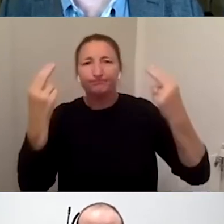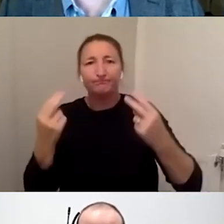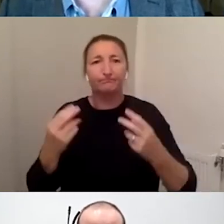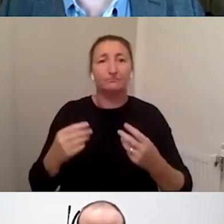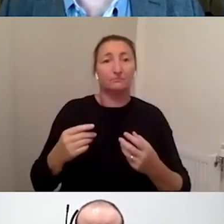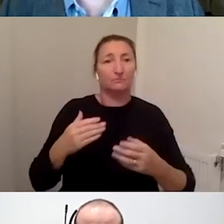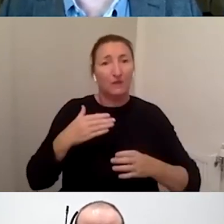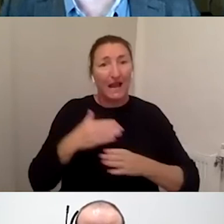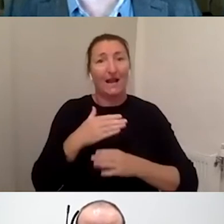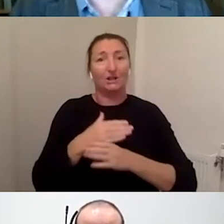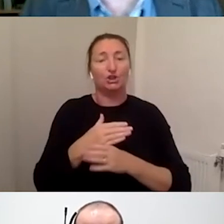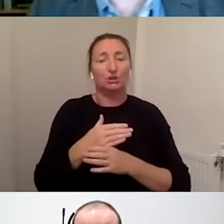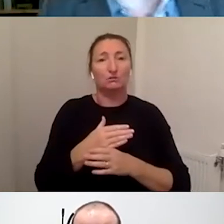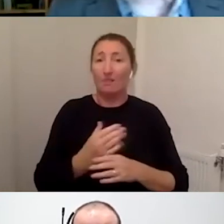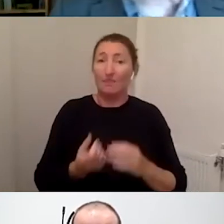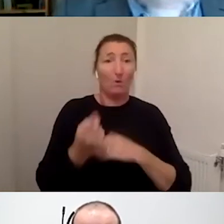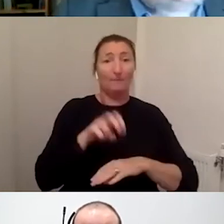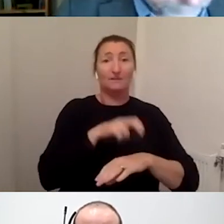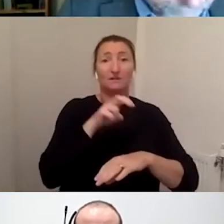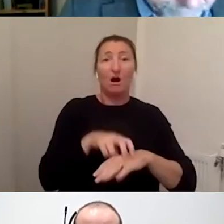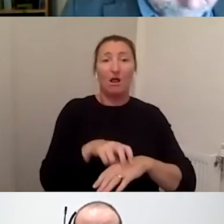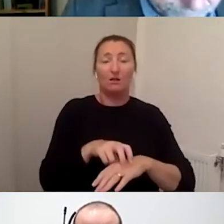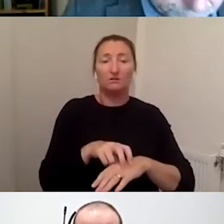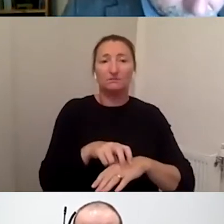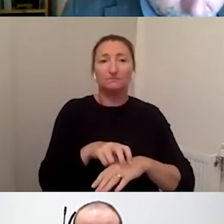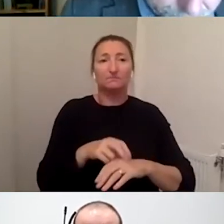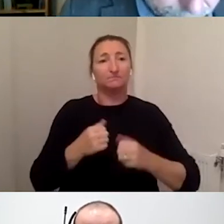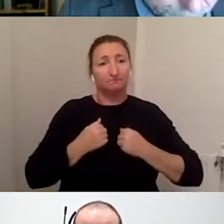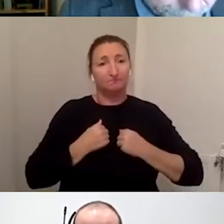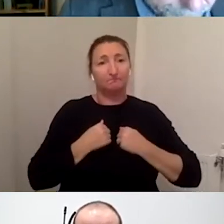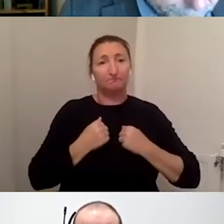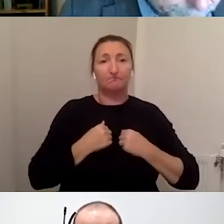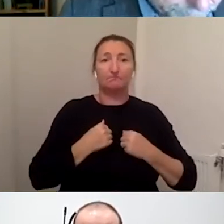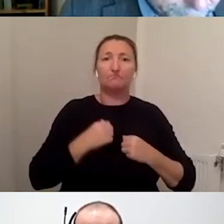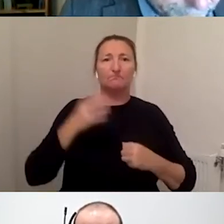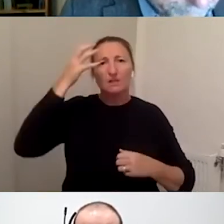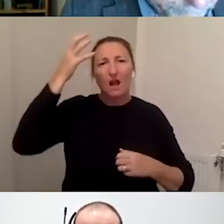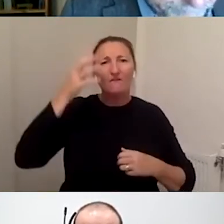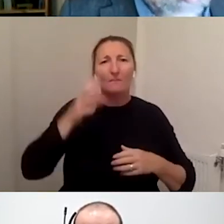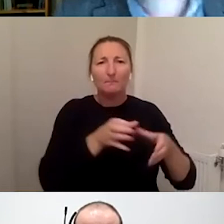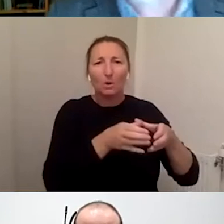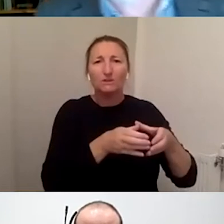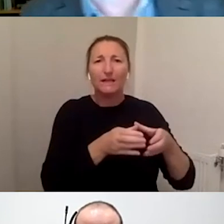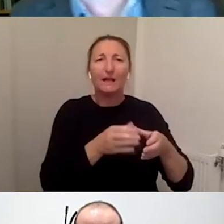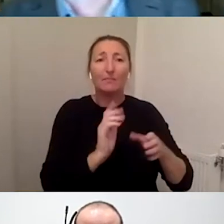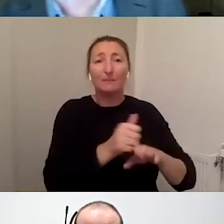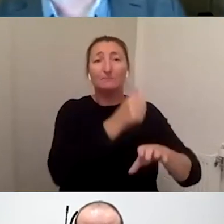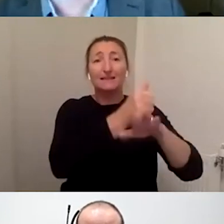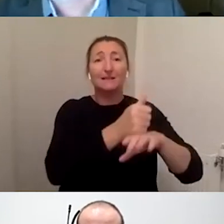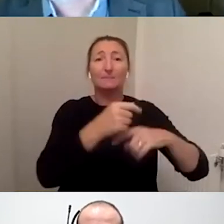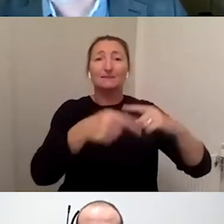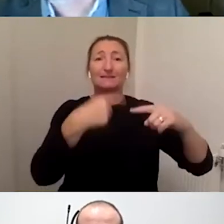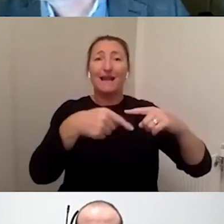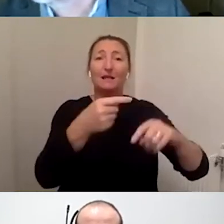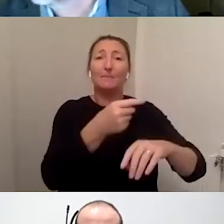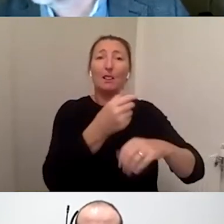good example was SAAI, which is our kind of a government body. They went out and started setting up communities, what we call sustainable energy communities. We